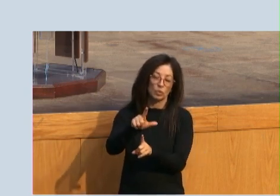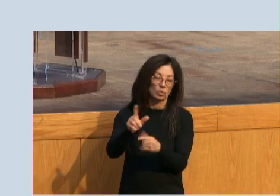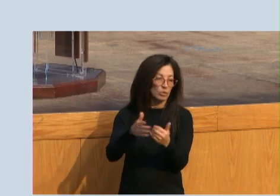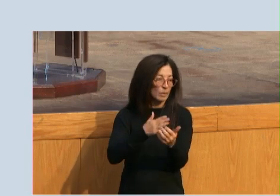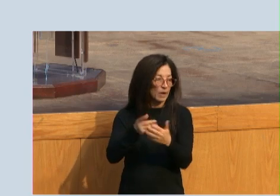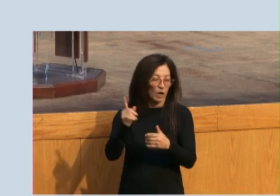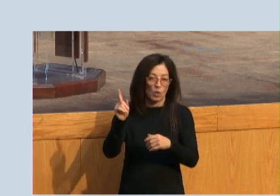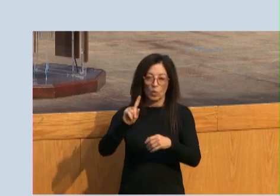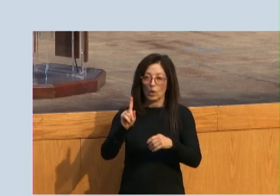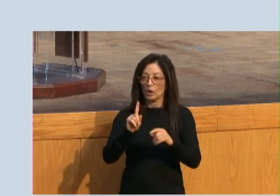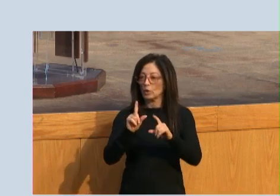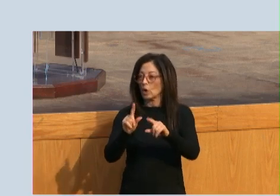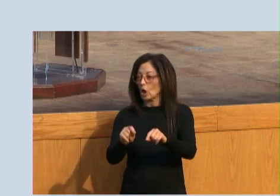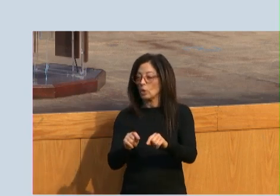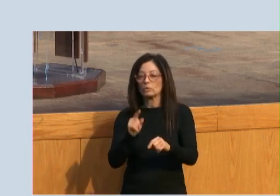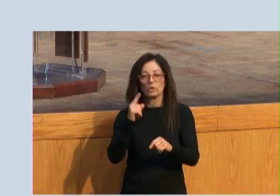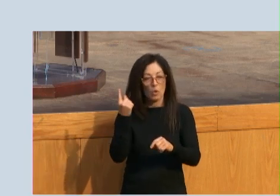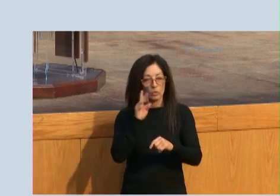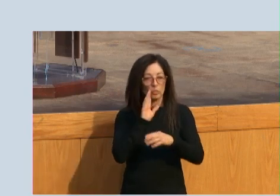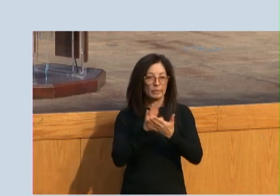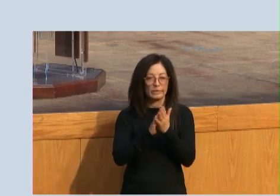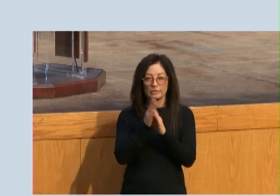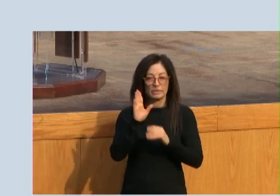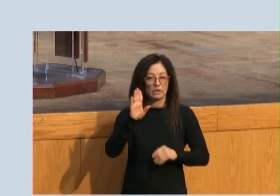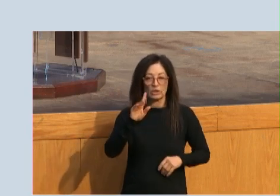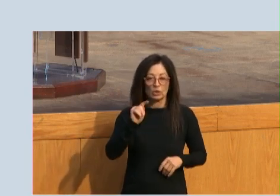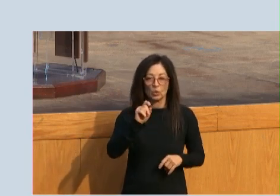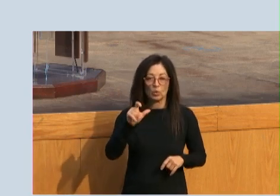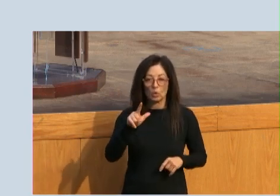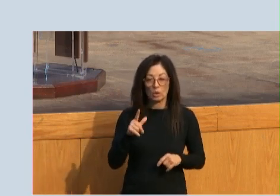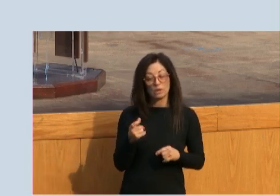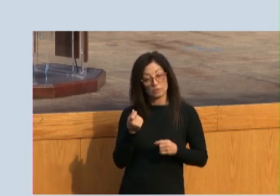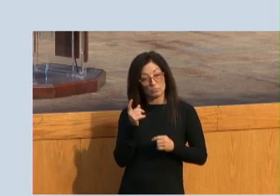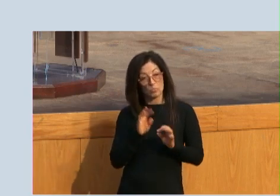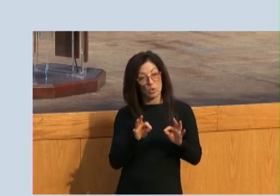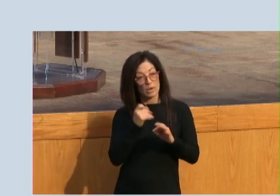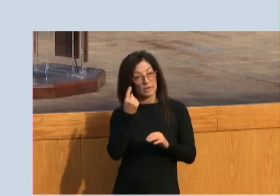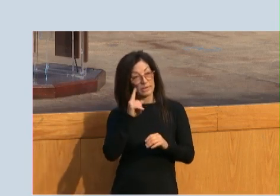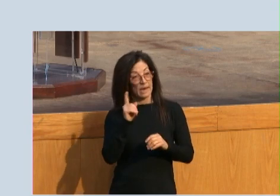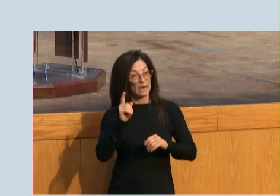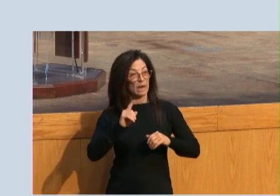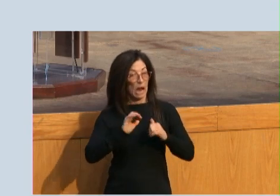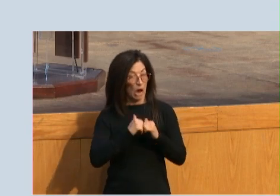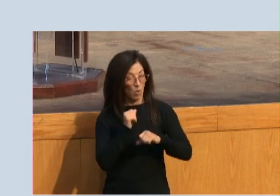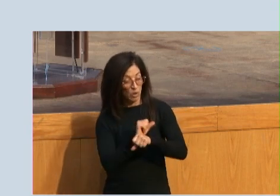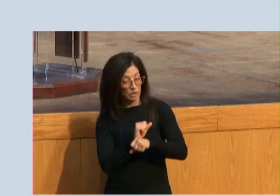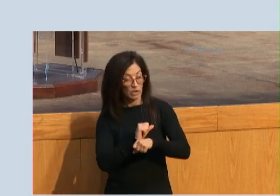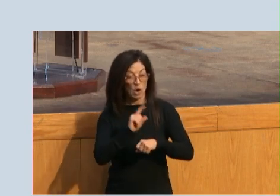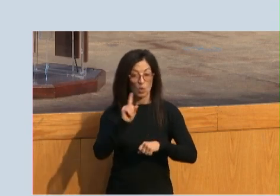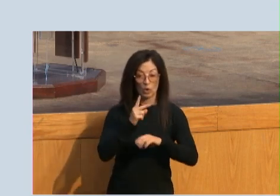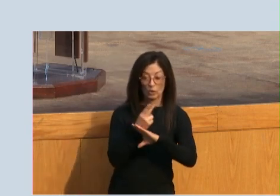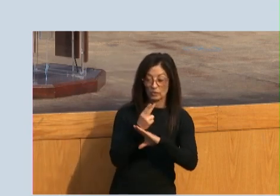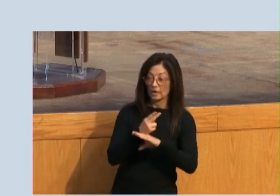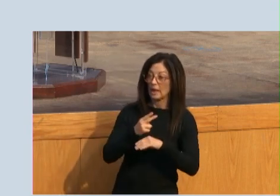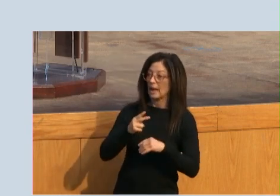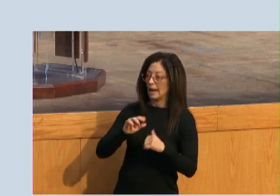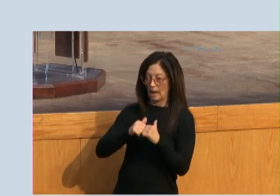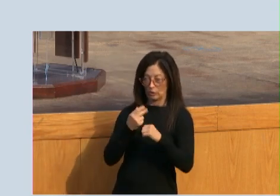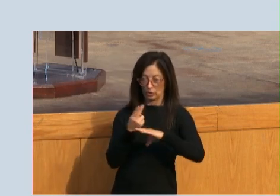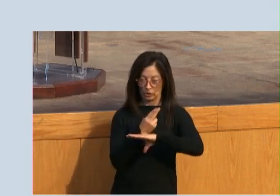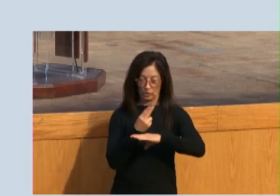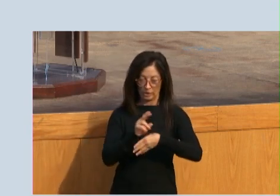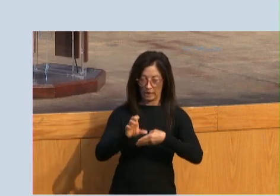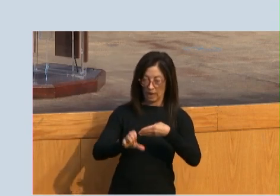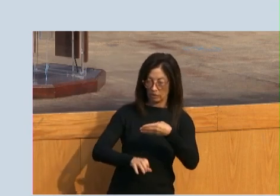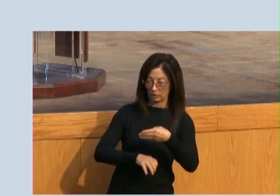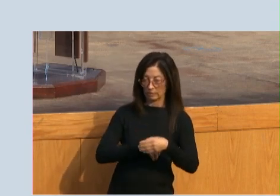tool. It's important that we understand how it works, when to use it, and where we should be applying those outcomes as the humans